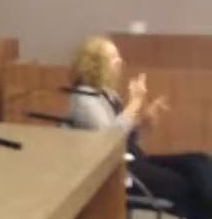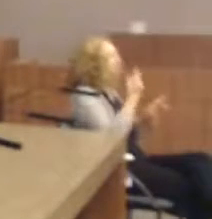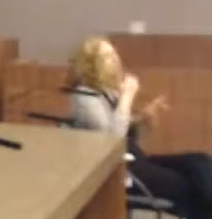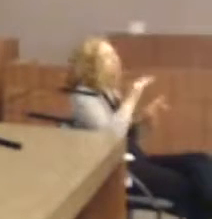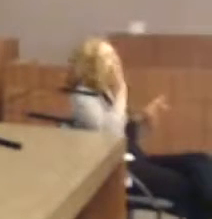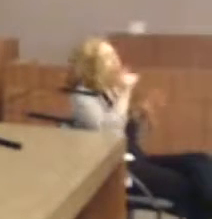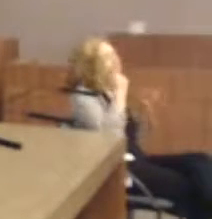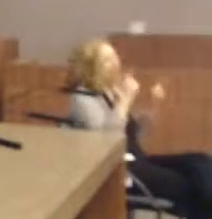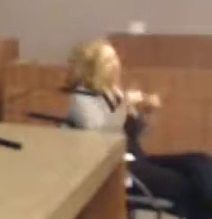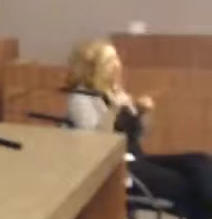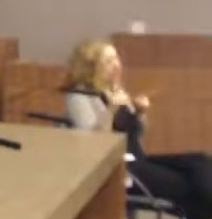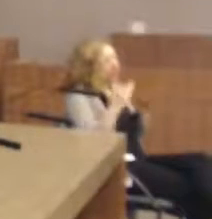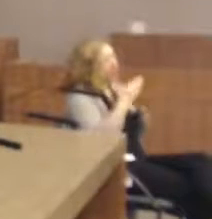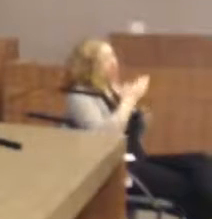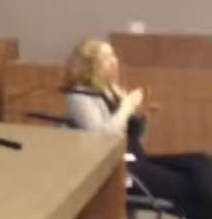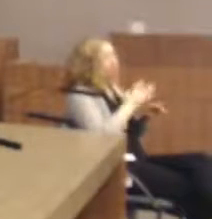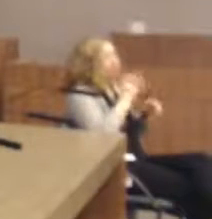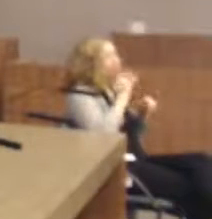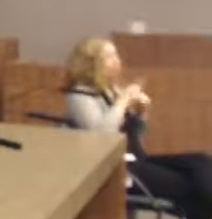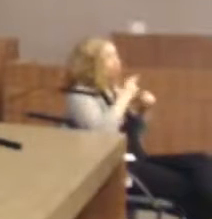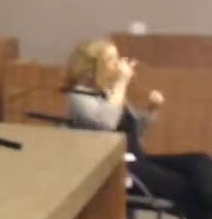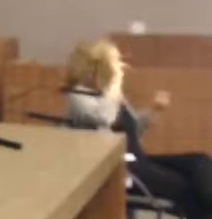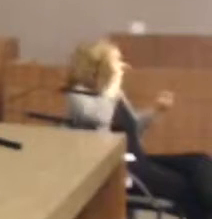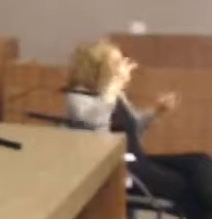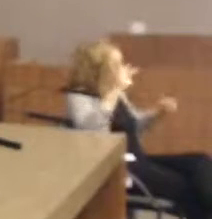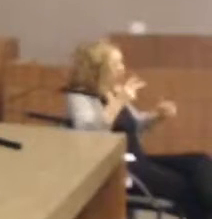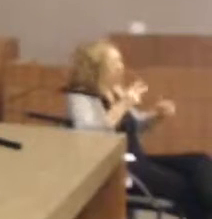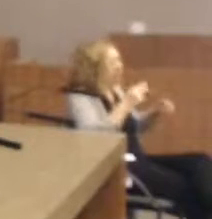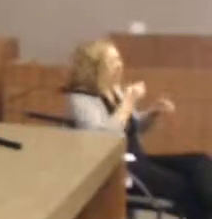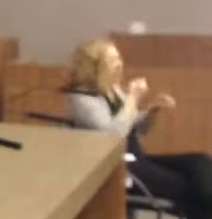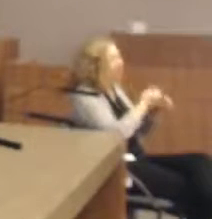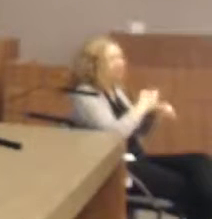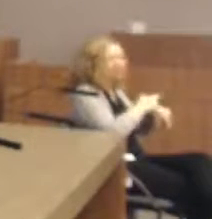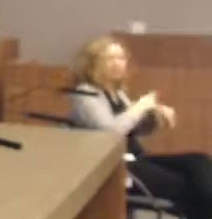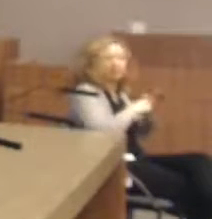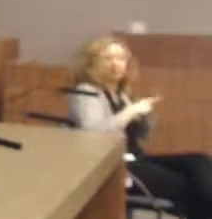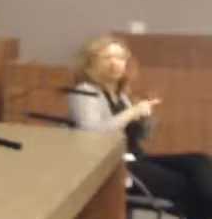Right, before I go on to misreading the effects, I don't know, time check.